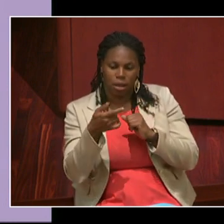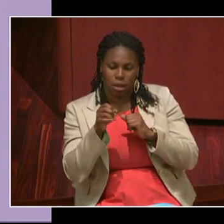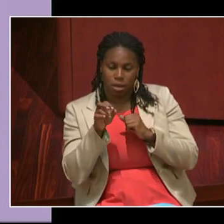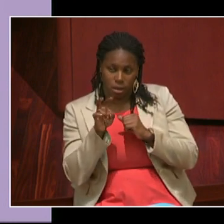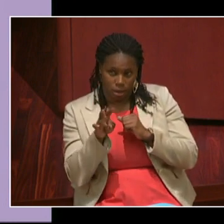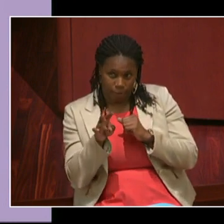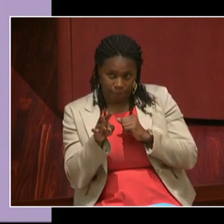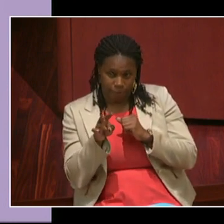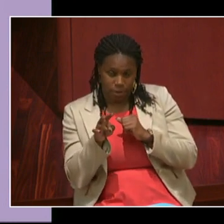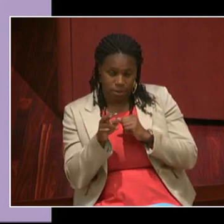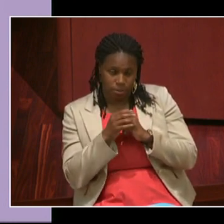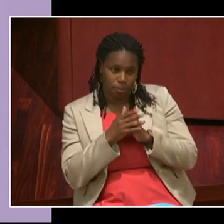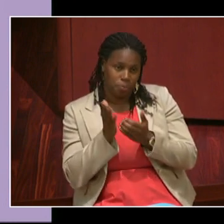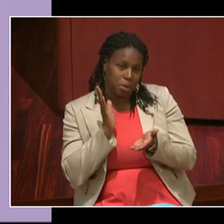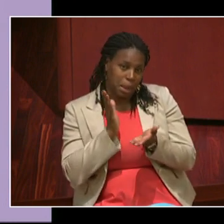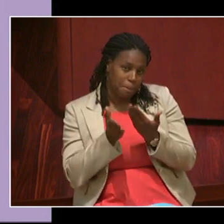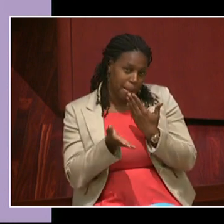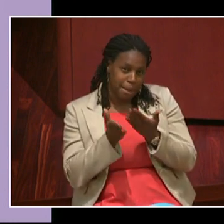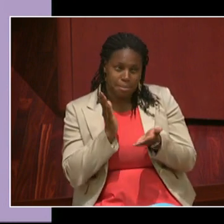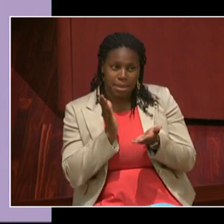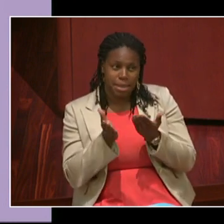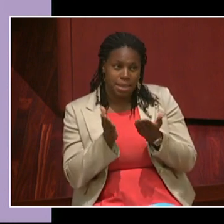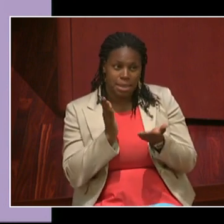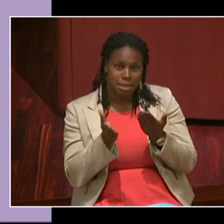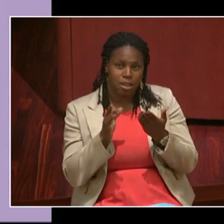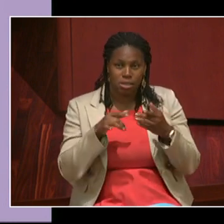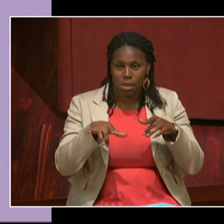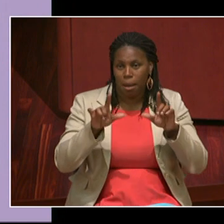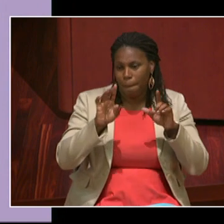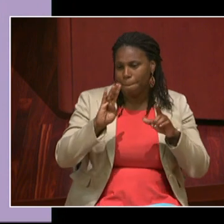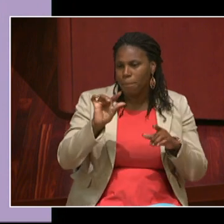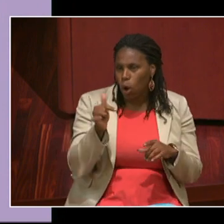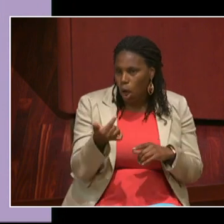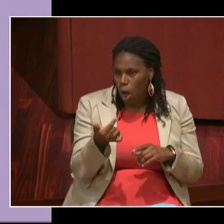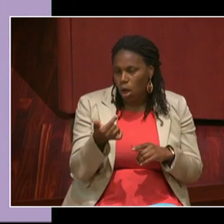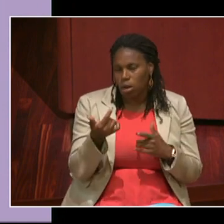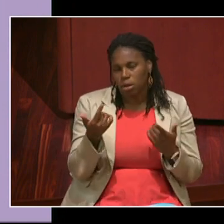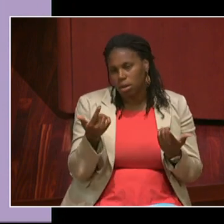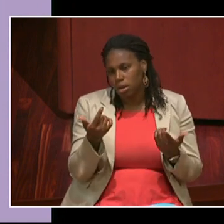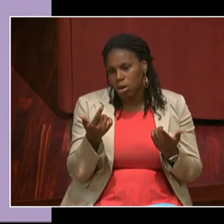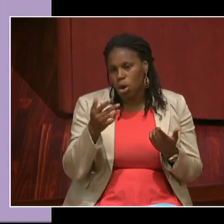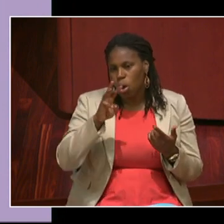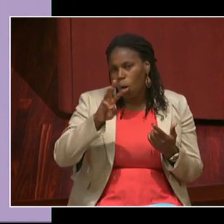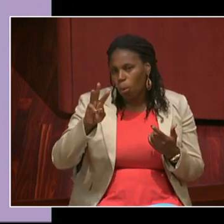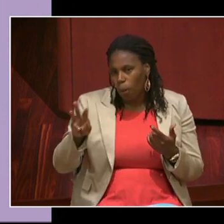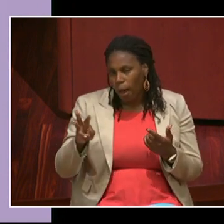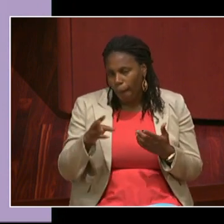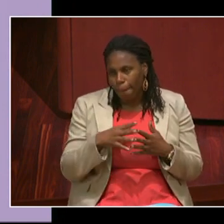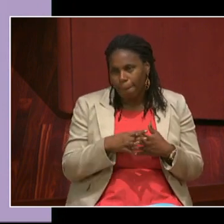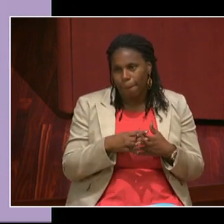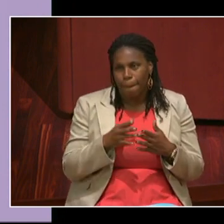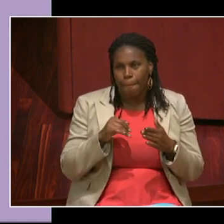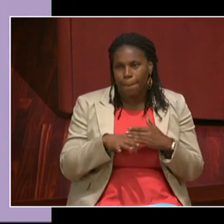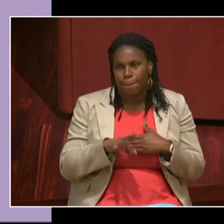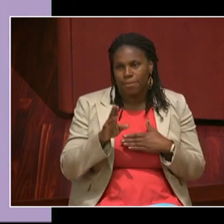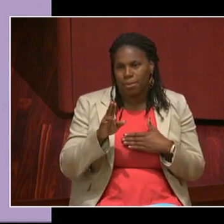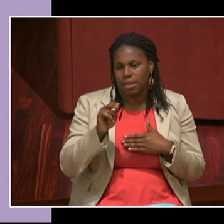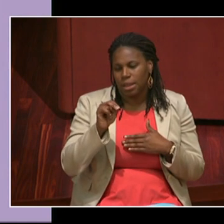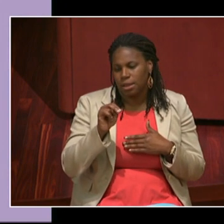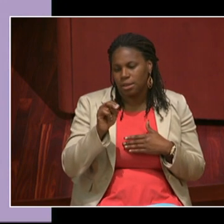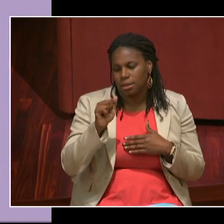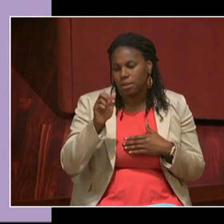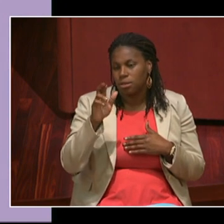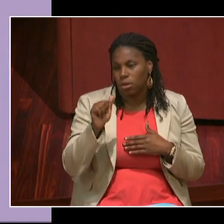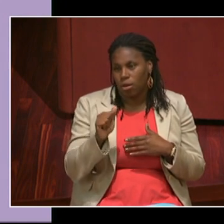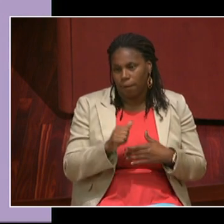Archives website, and there might be some kind of, maybe a blog entry or some other kind of website within the National Archives page that could be